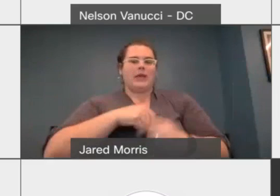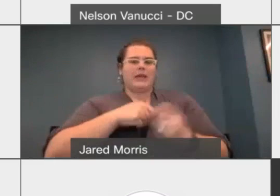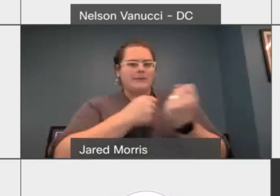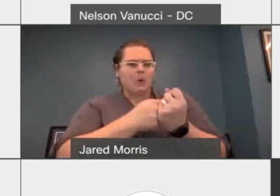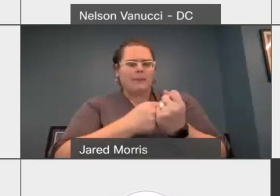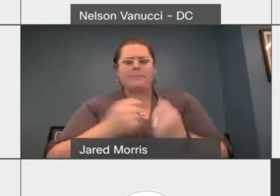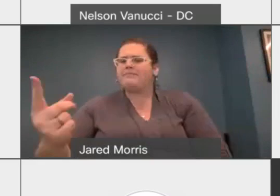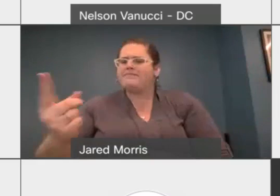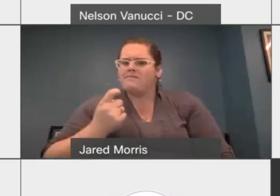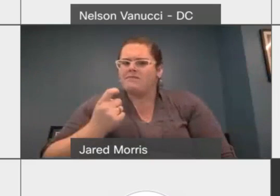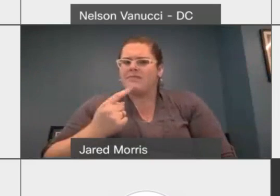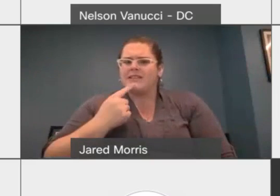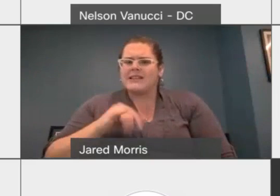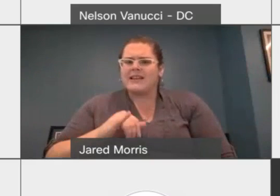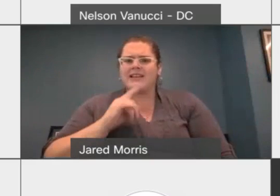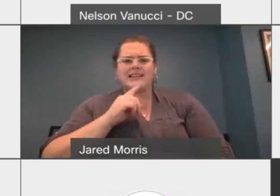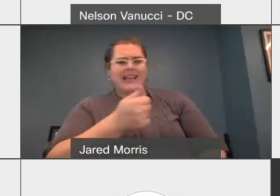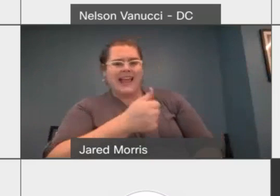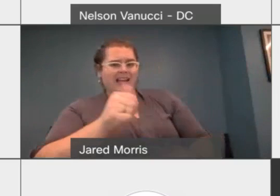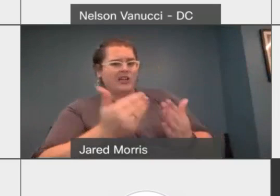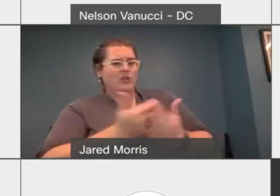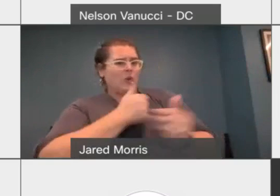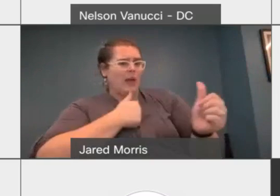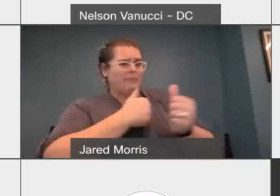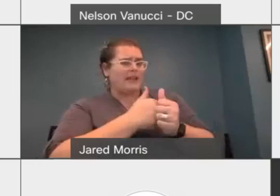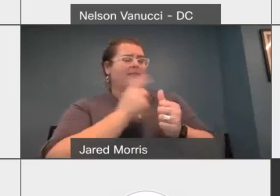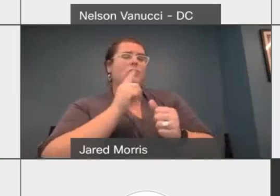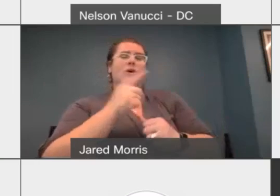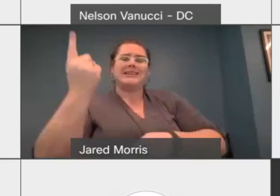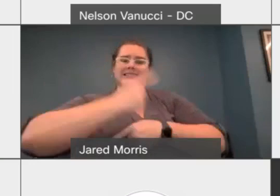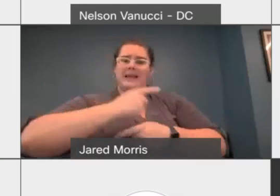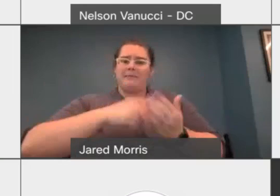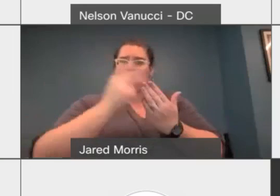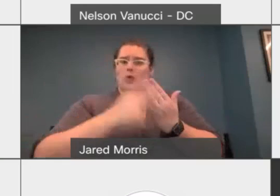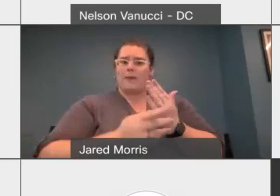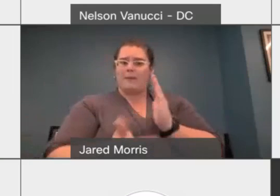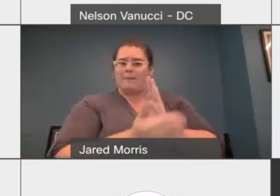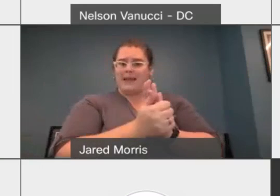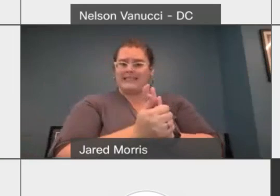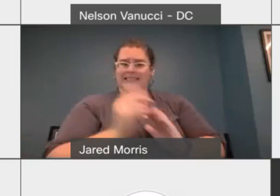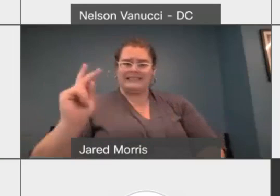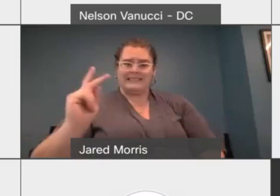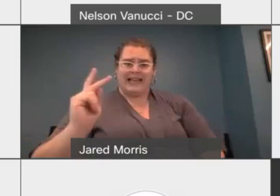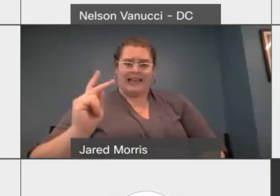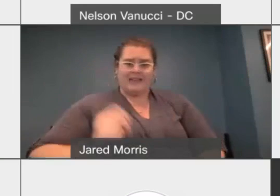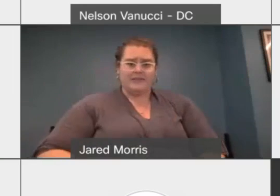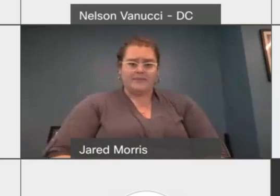new update as far as the Appendix K for day programs?